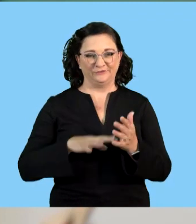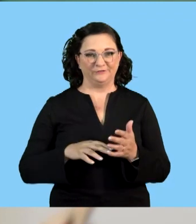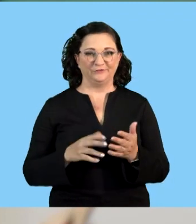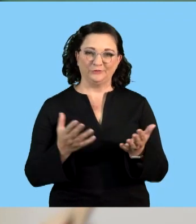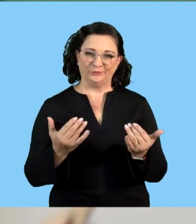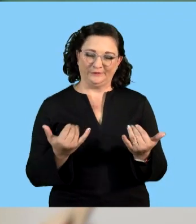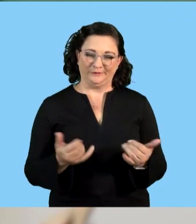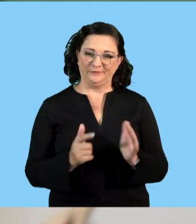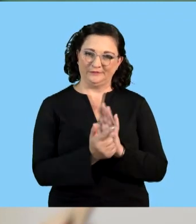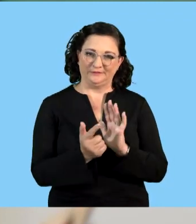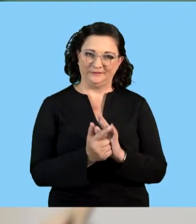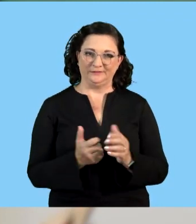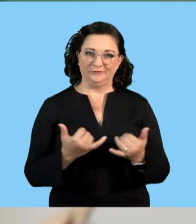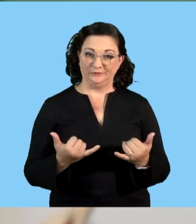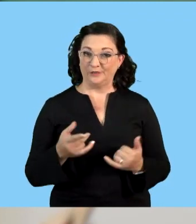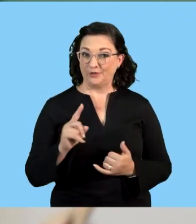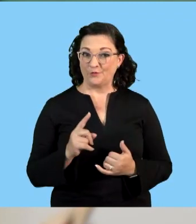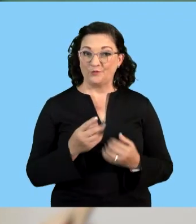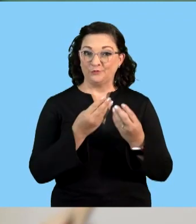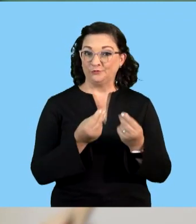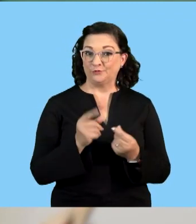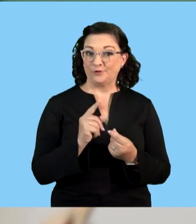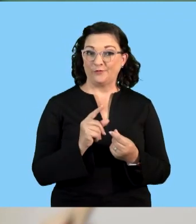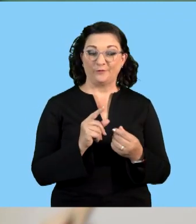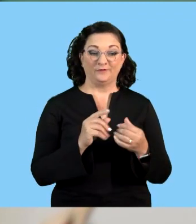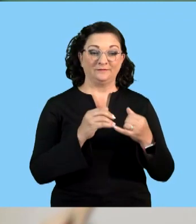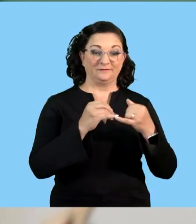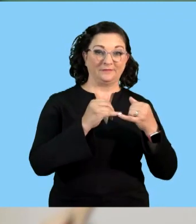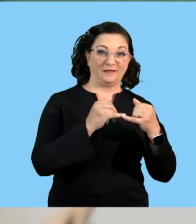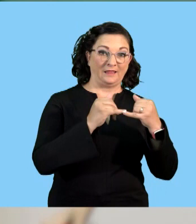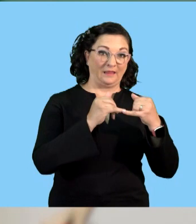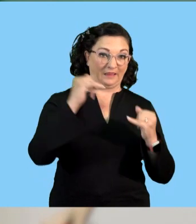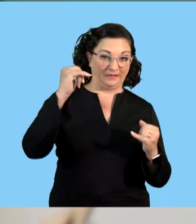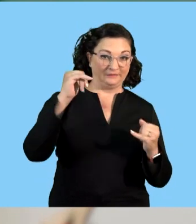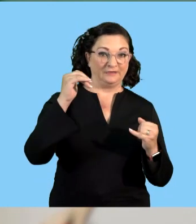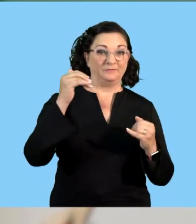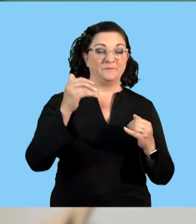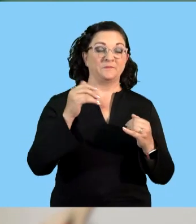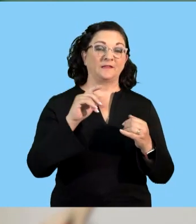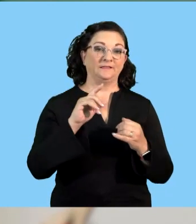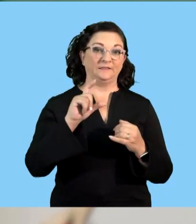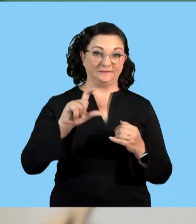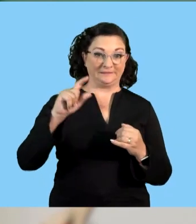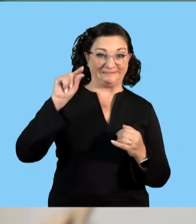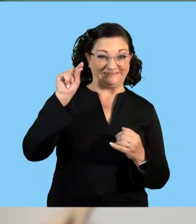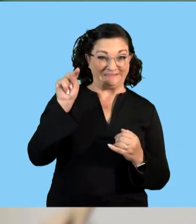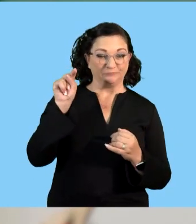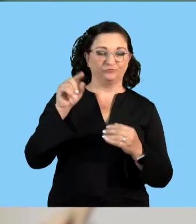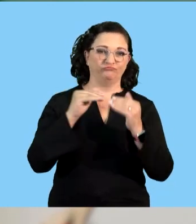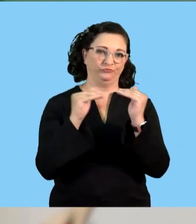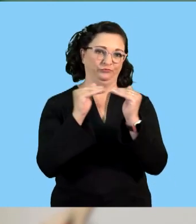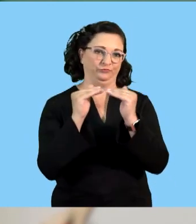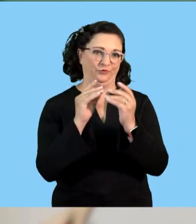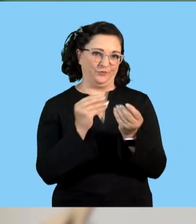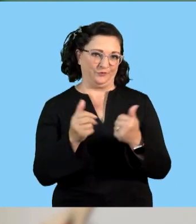Hello learners, and welcome to our lesson today of solving linear and exponential equations, where today we are going to be focusing